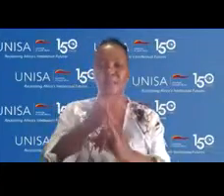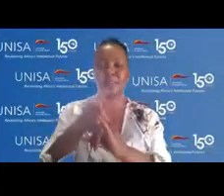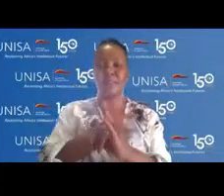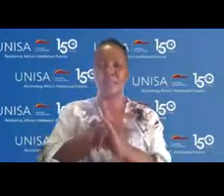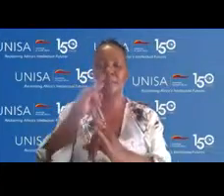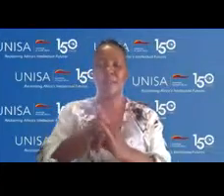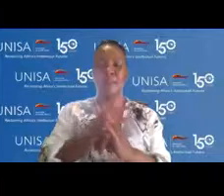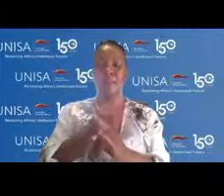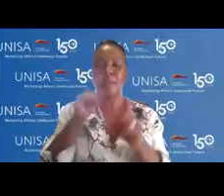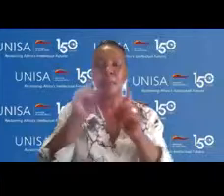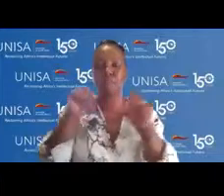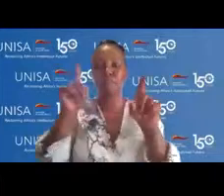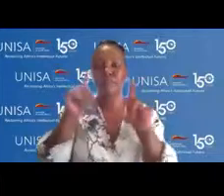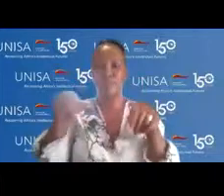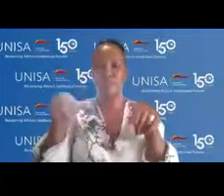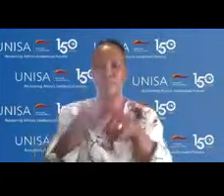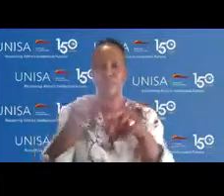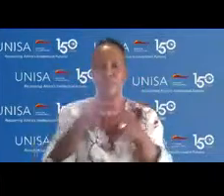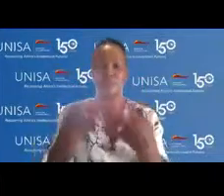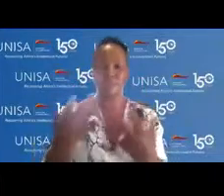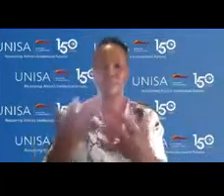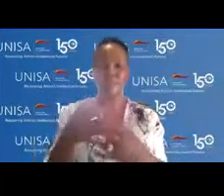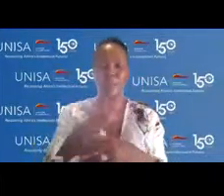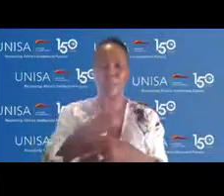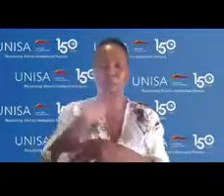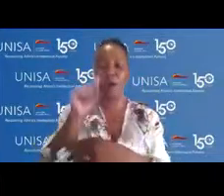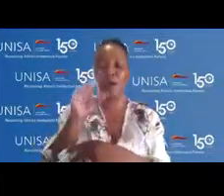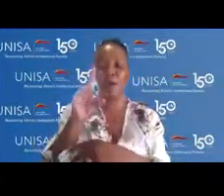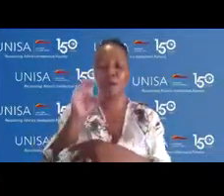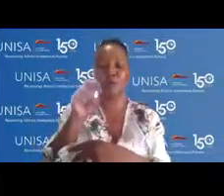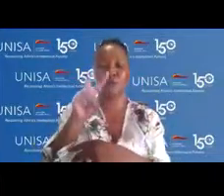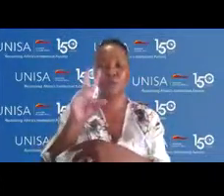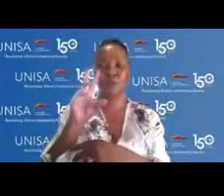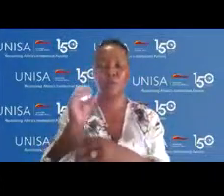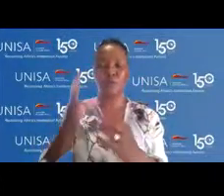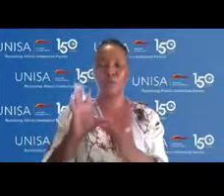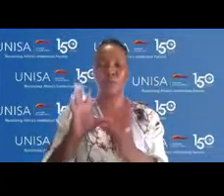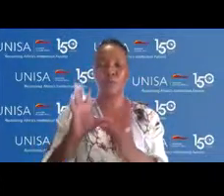Lwazi chatbot on our adult site be classed as?